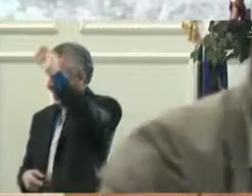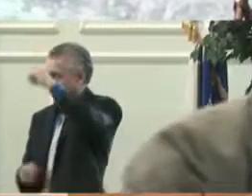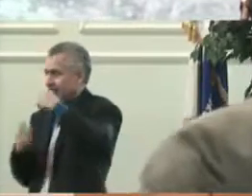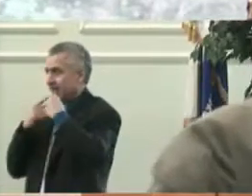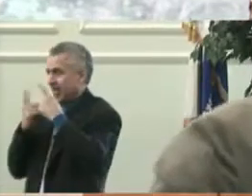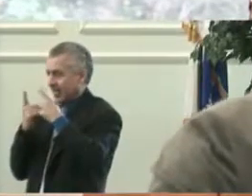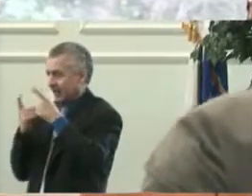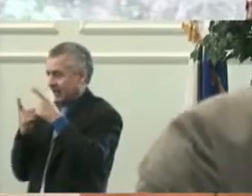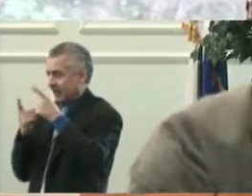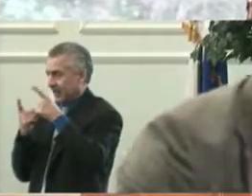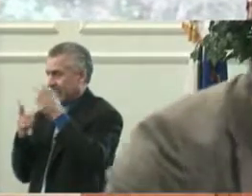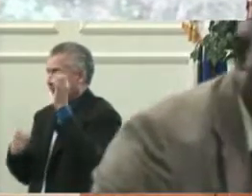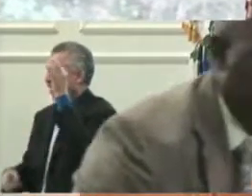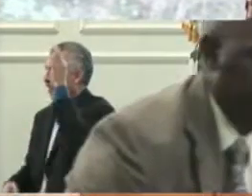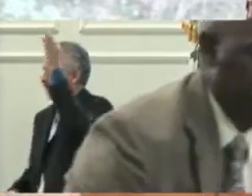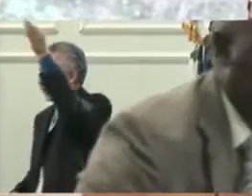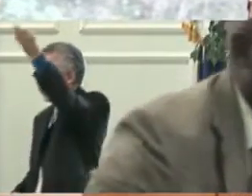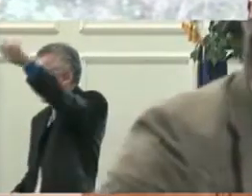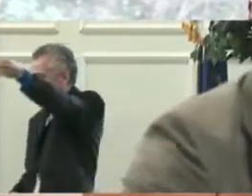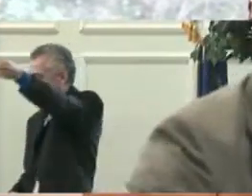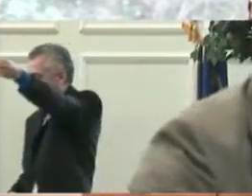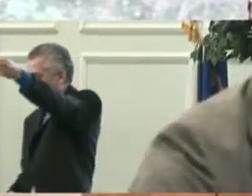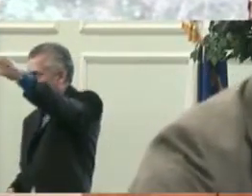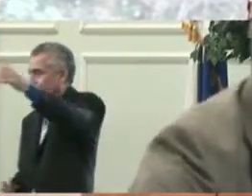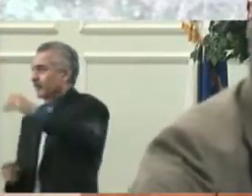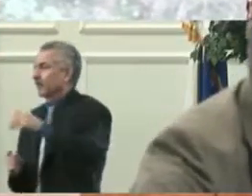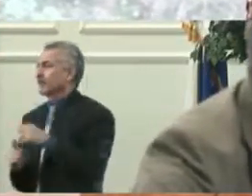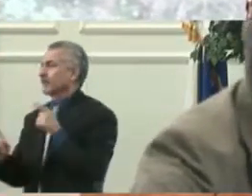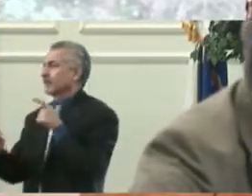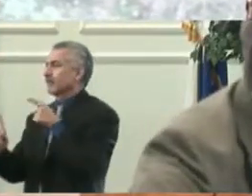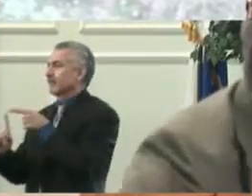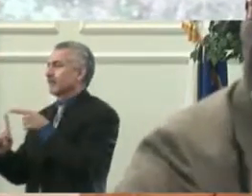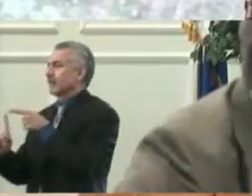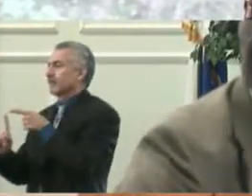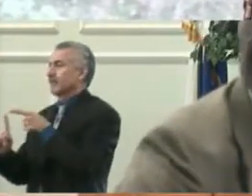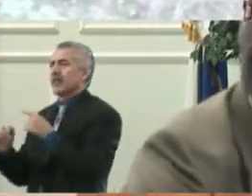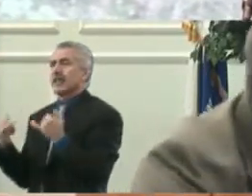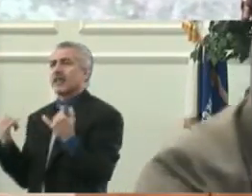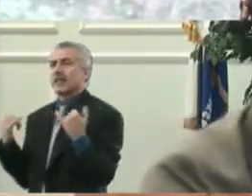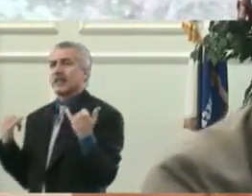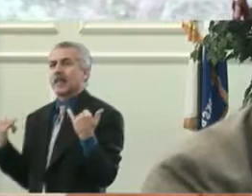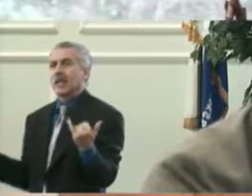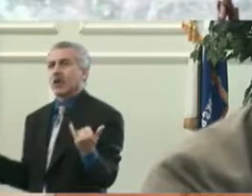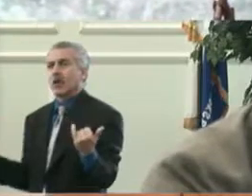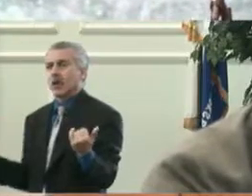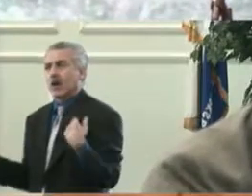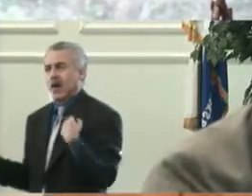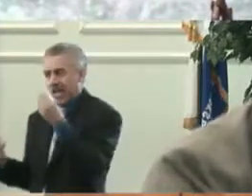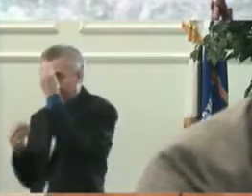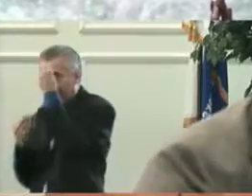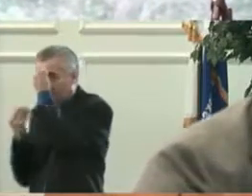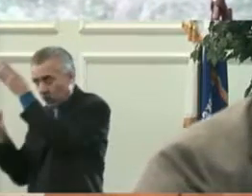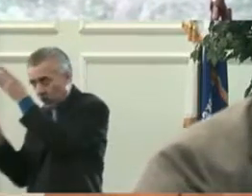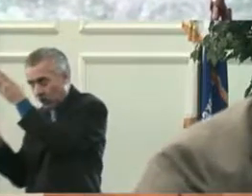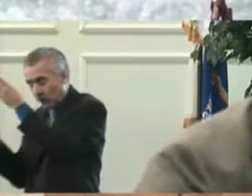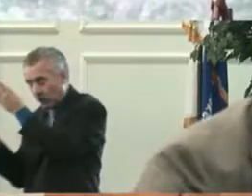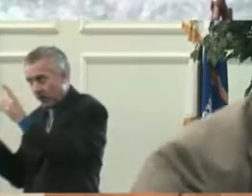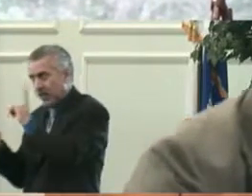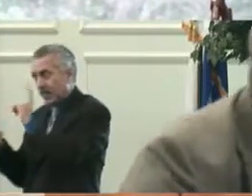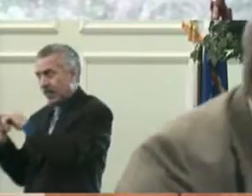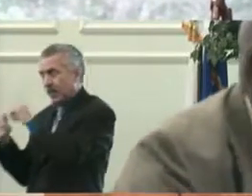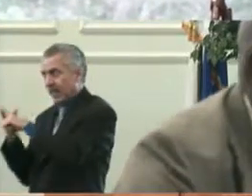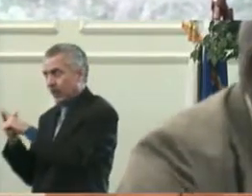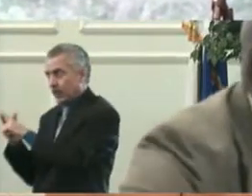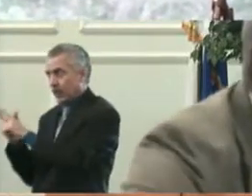this way in John 14 and verse 29. And now I have told you before it comes, that